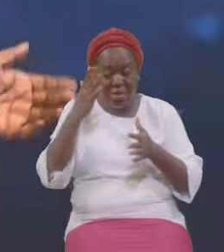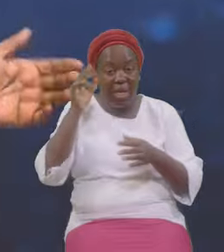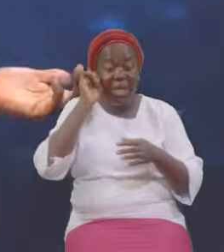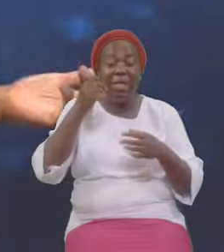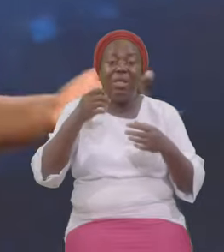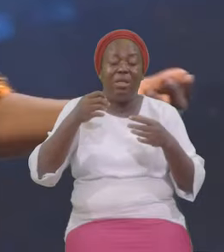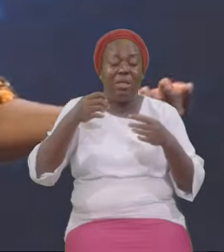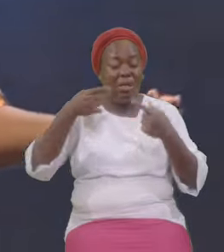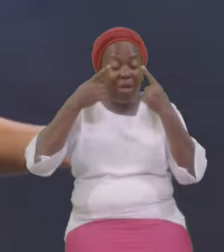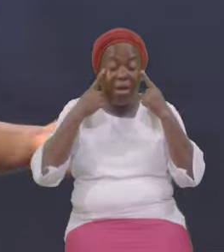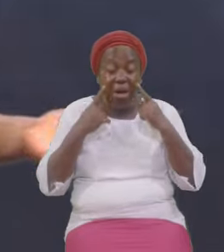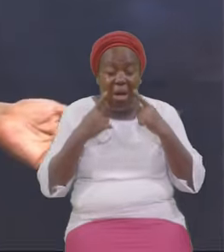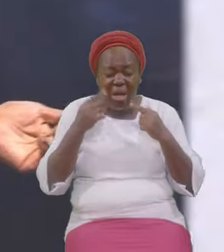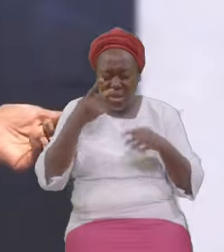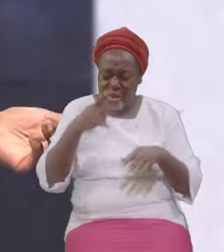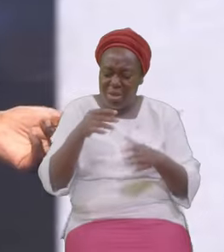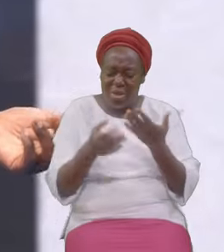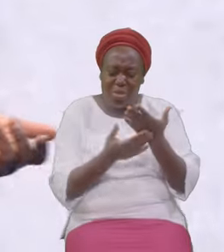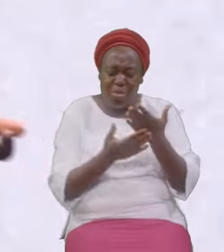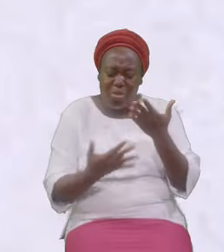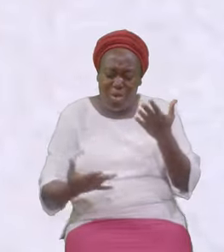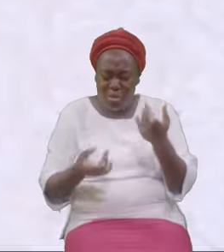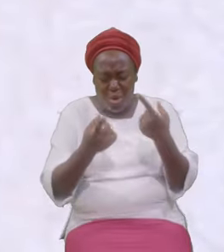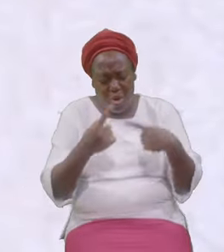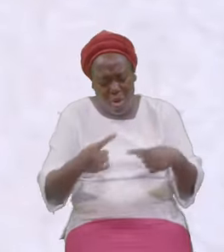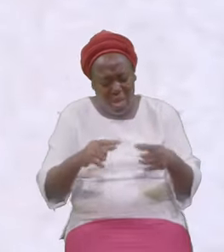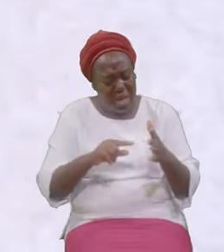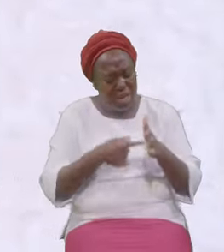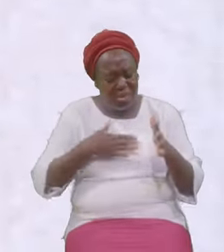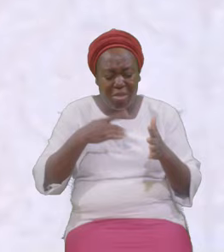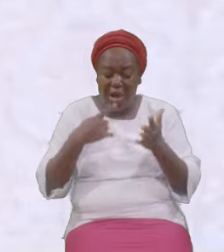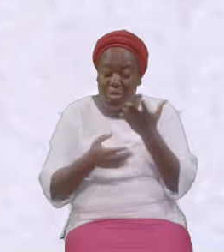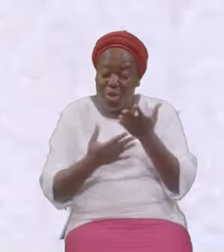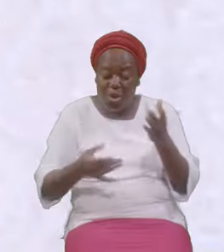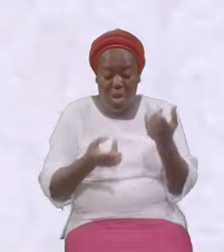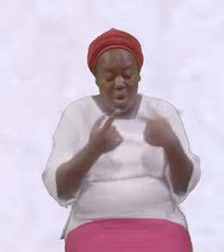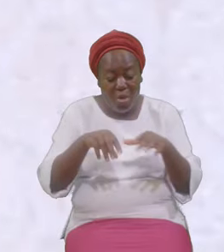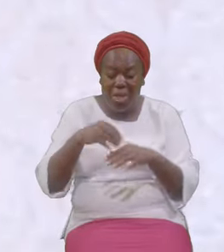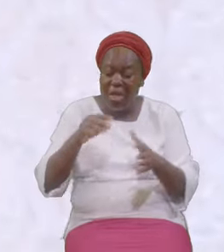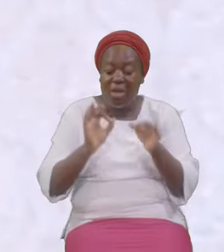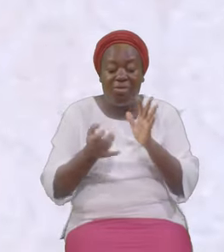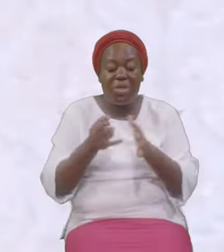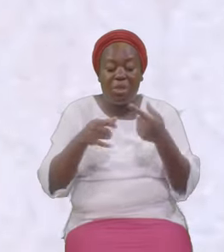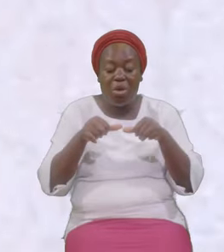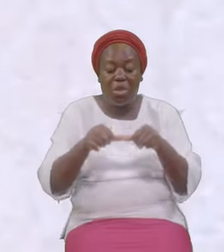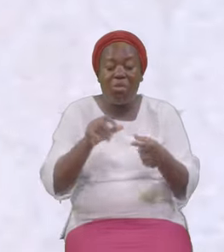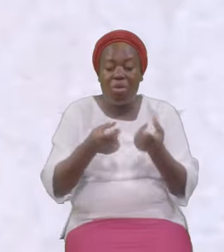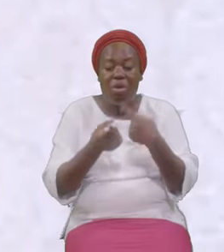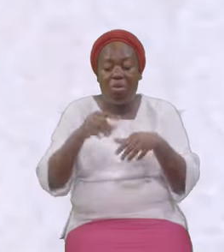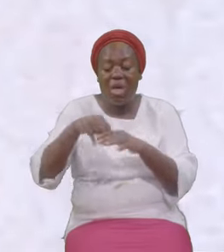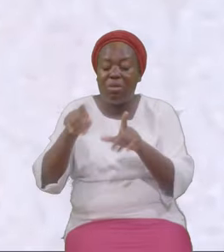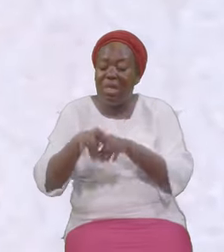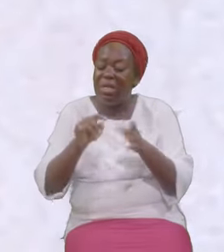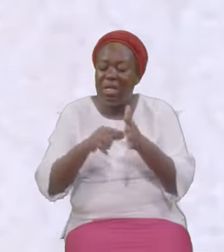this is my blood coming out. If it continues coming out like this, I might lose all my blood and die. He